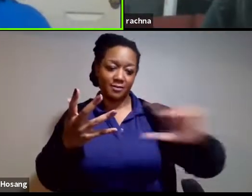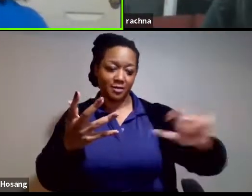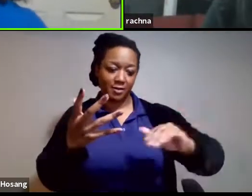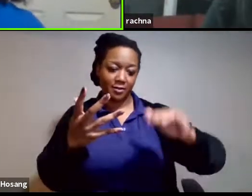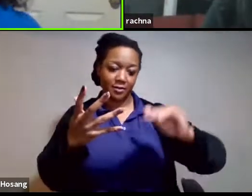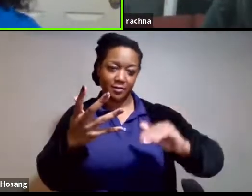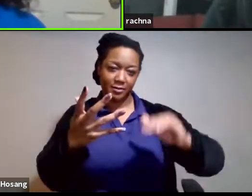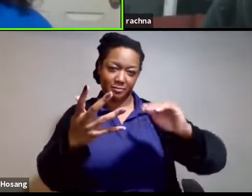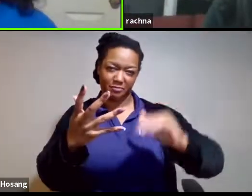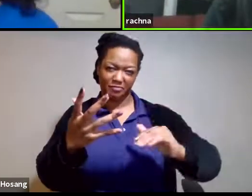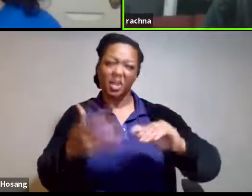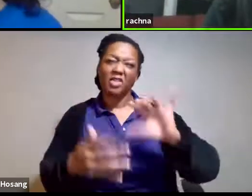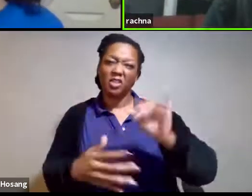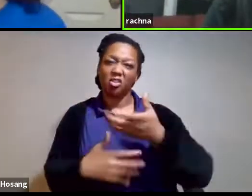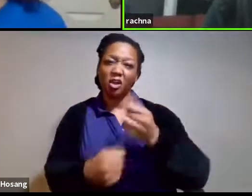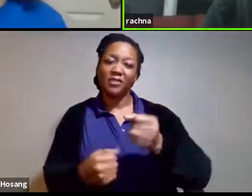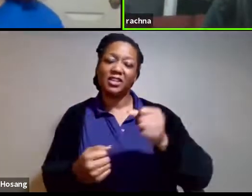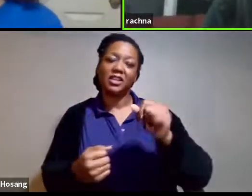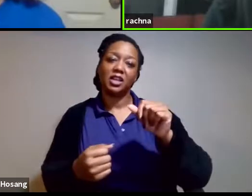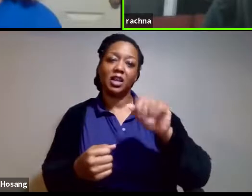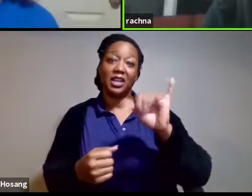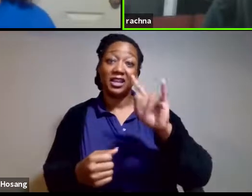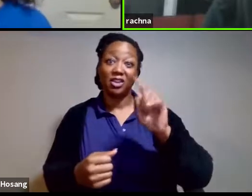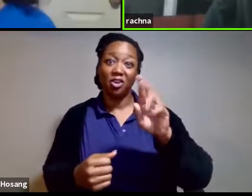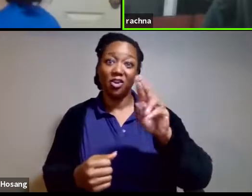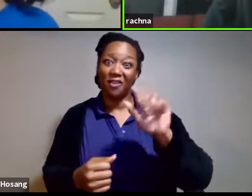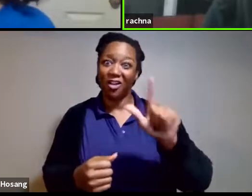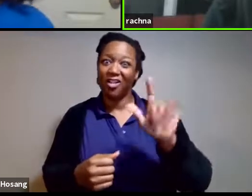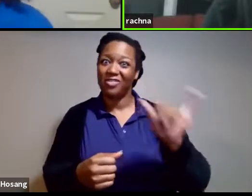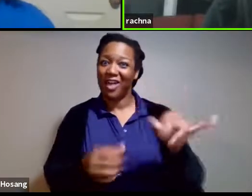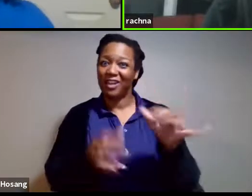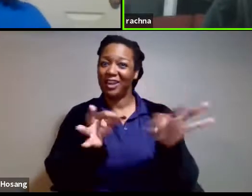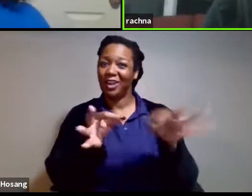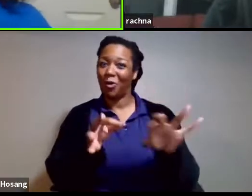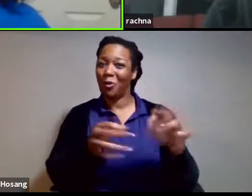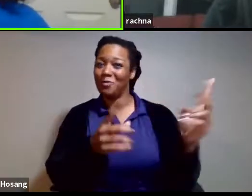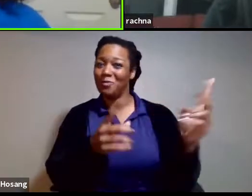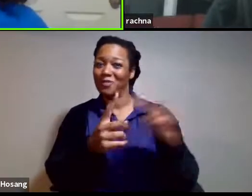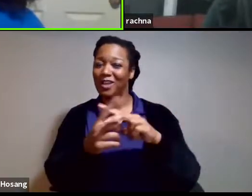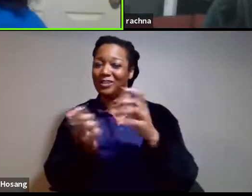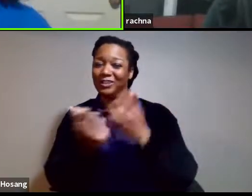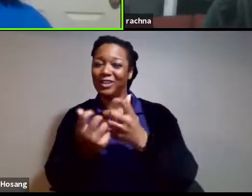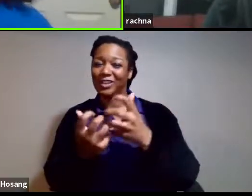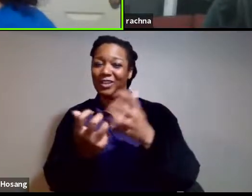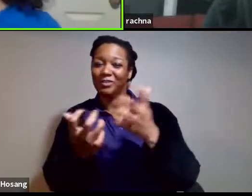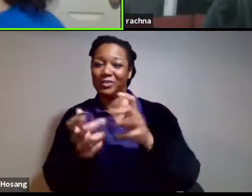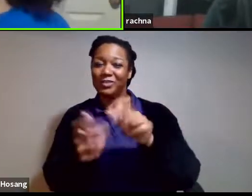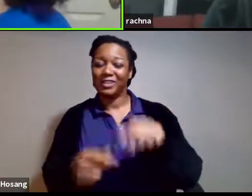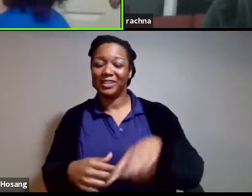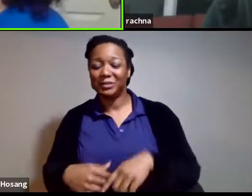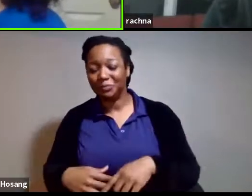interval there, right? That's right. I'm throwing out the lingo there. You might hear it in your reports.